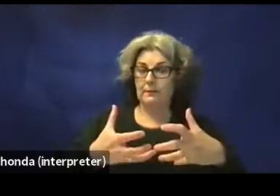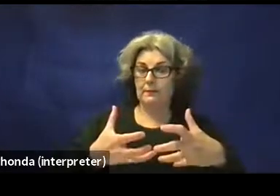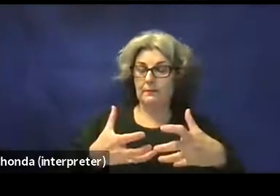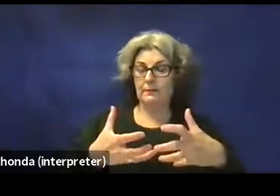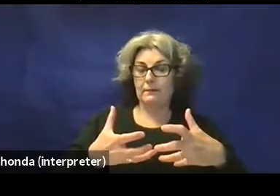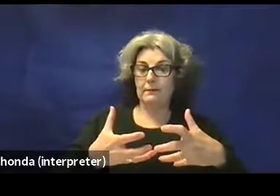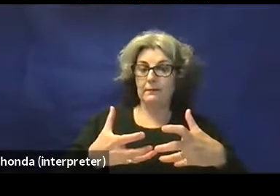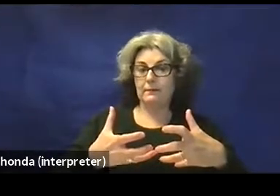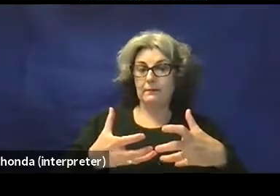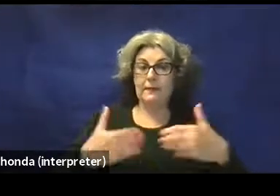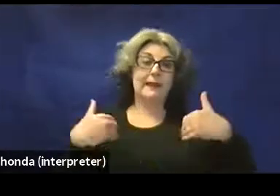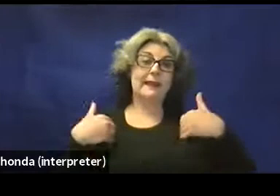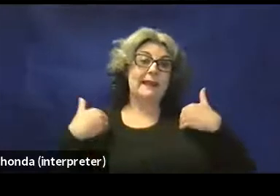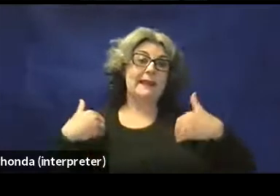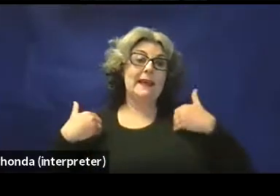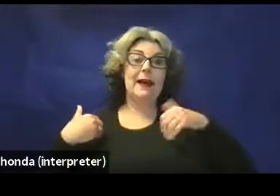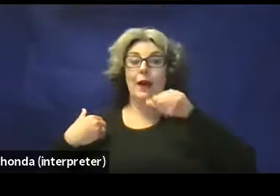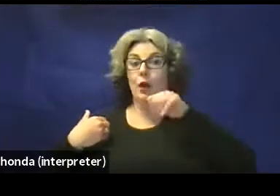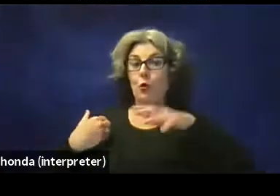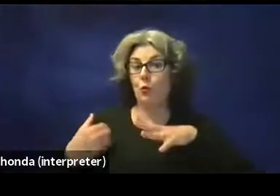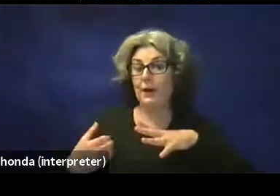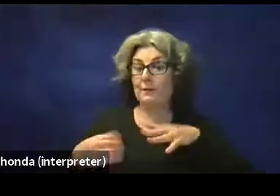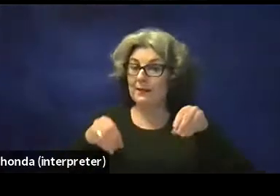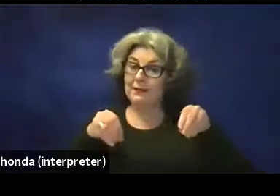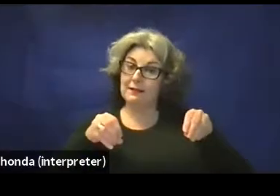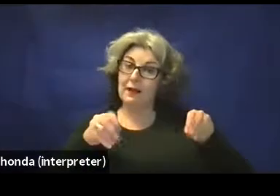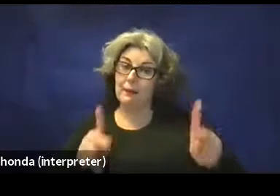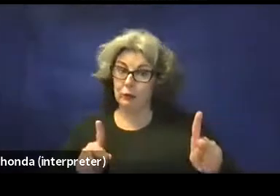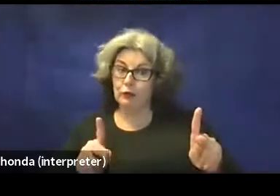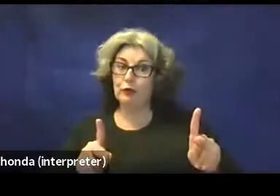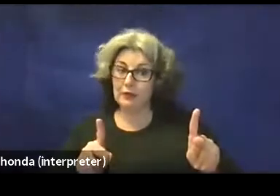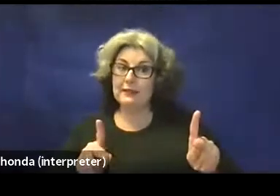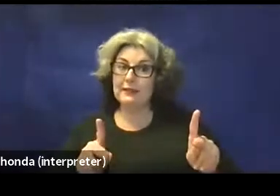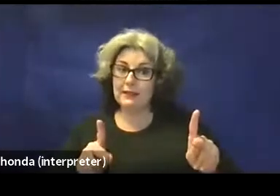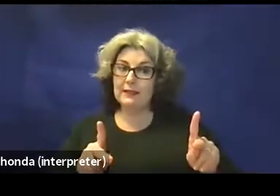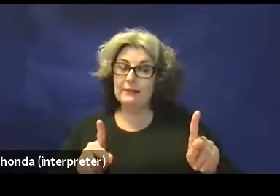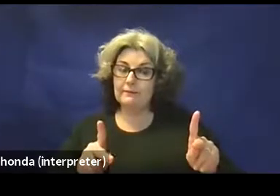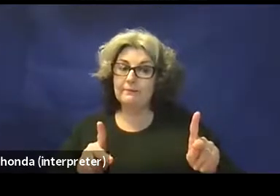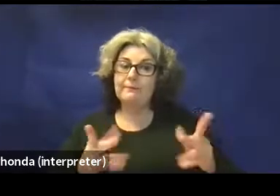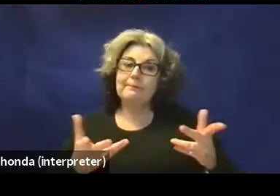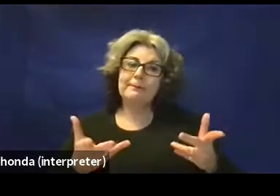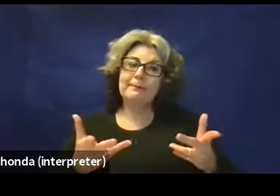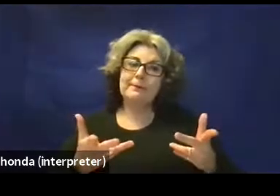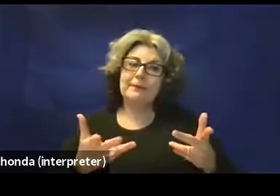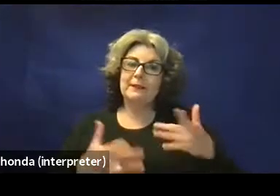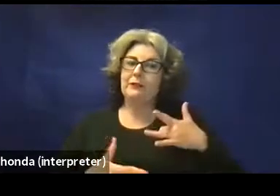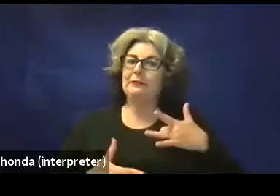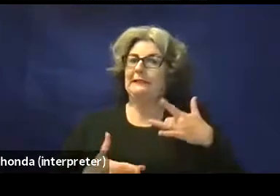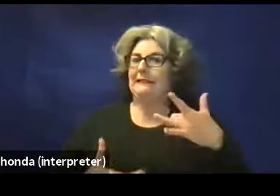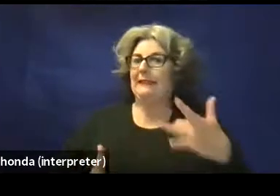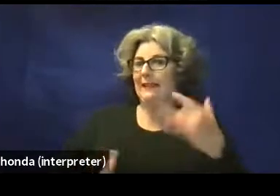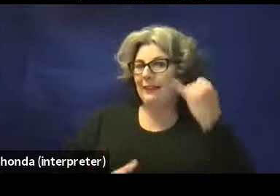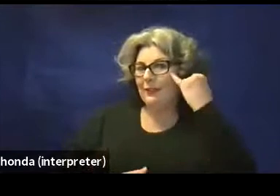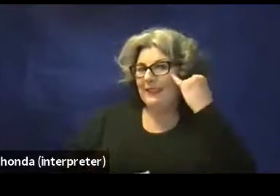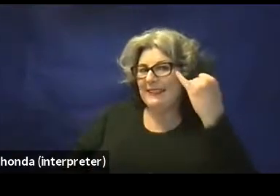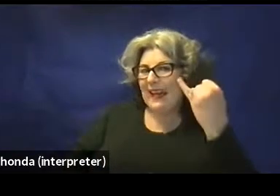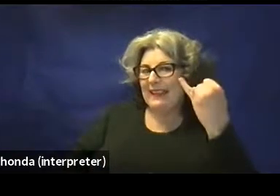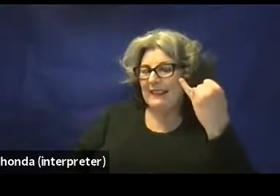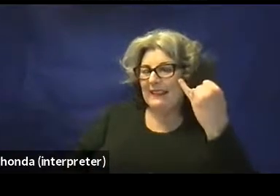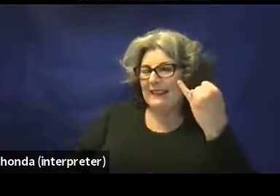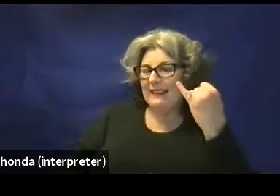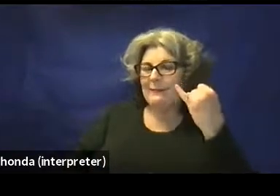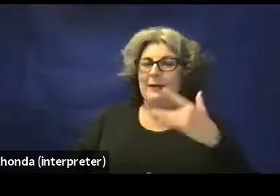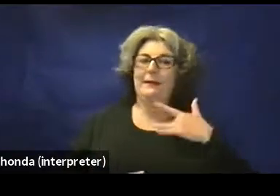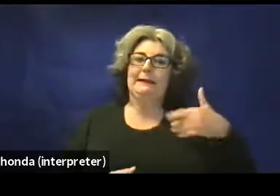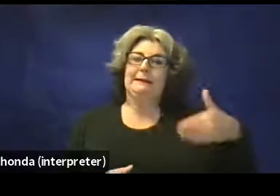giving young women an opportunity to lean into this idea, this inkling,